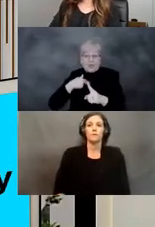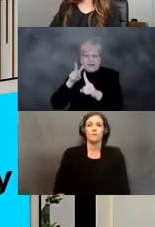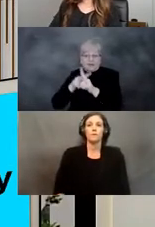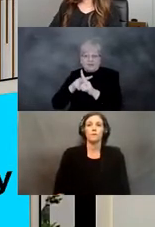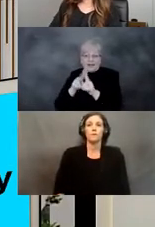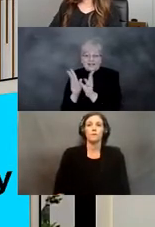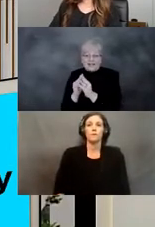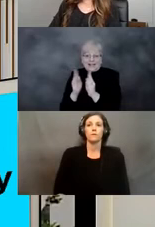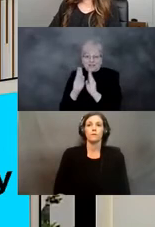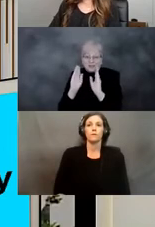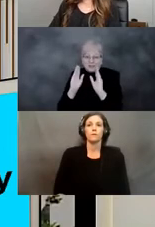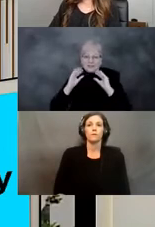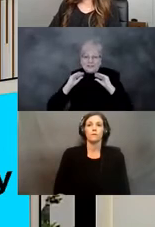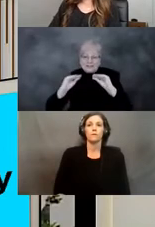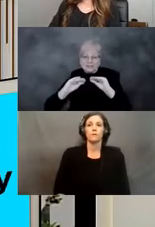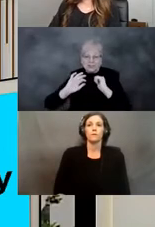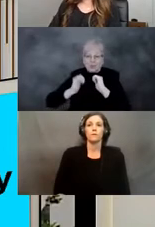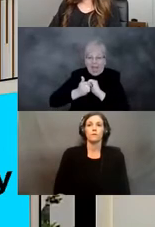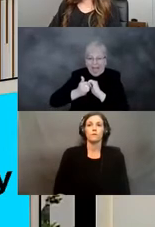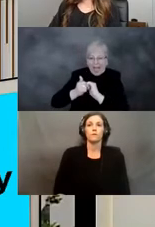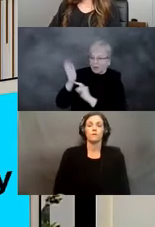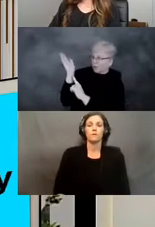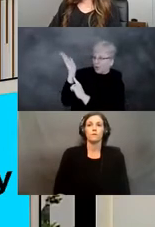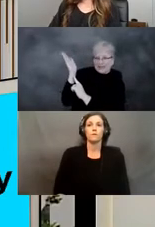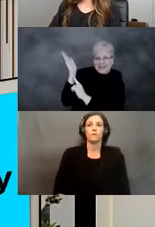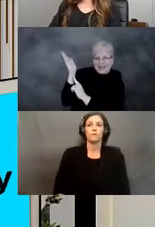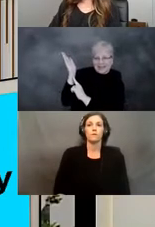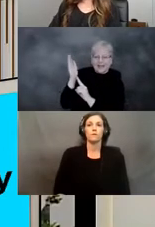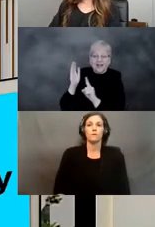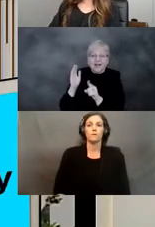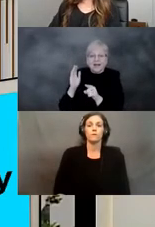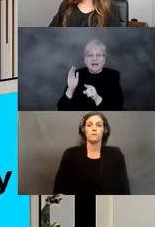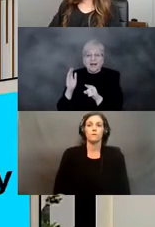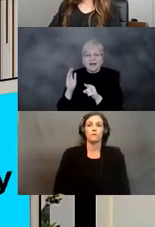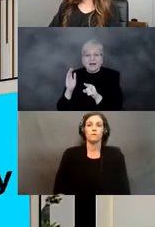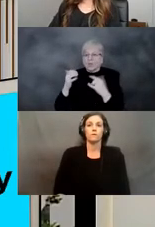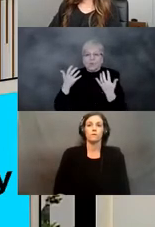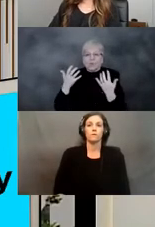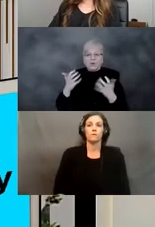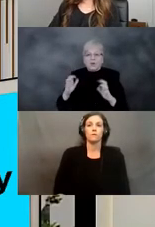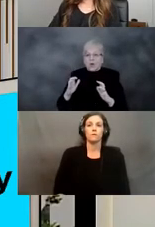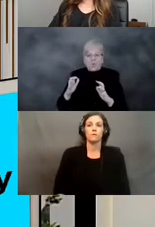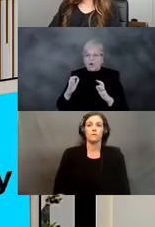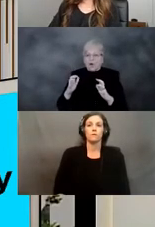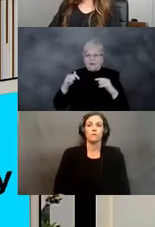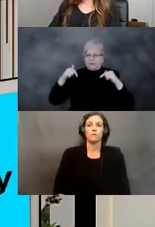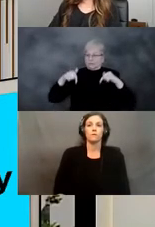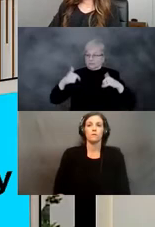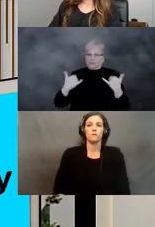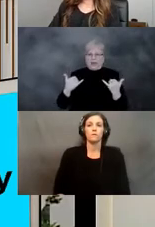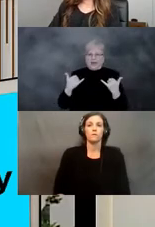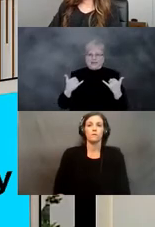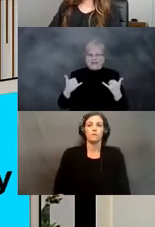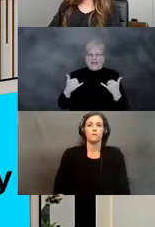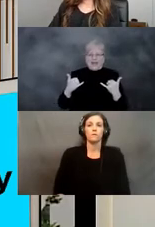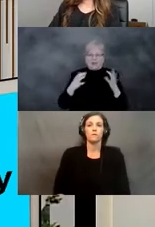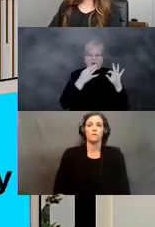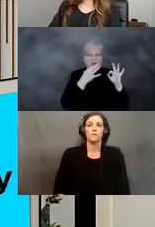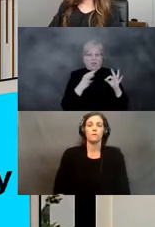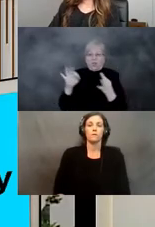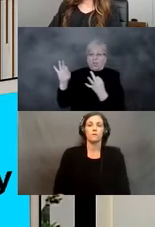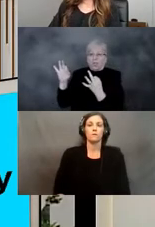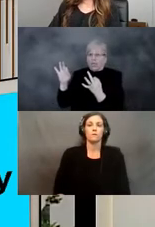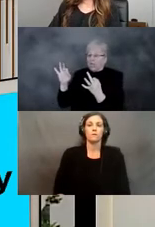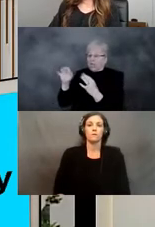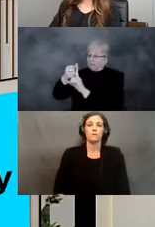around how do you do your presentation. We want this not to sort of distract from that,